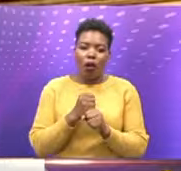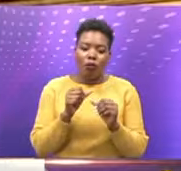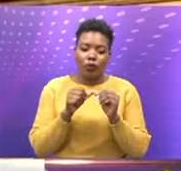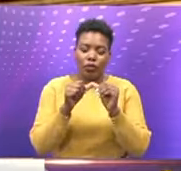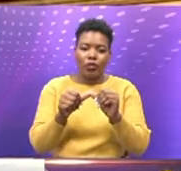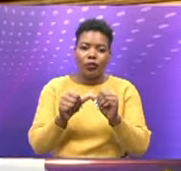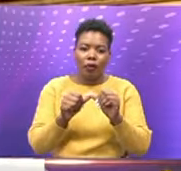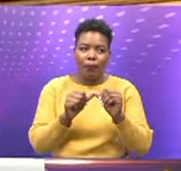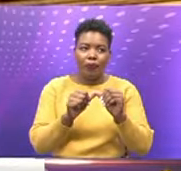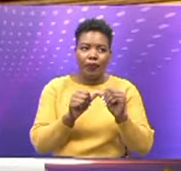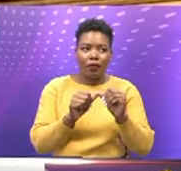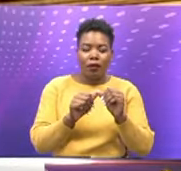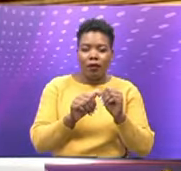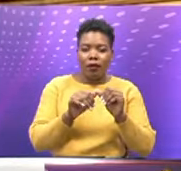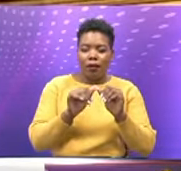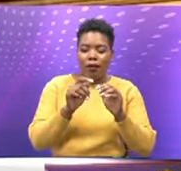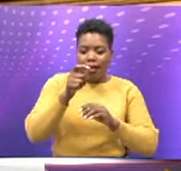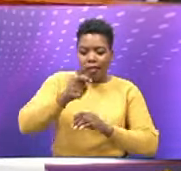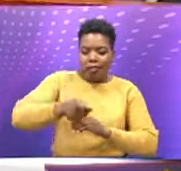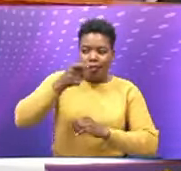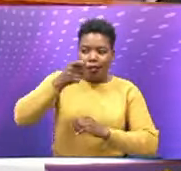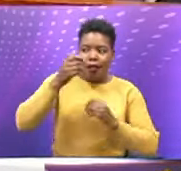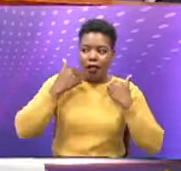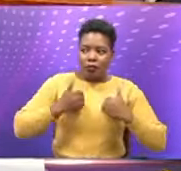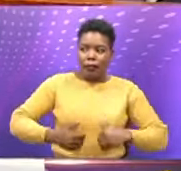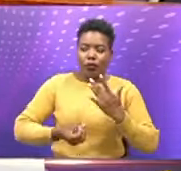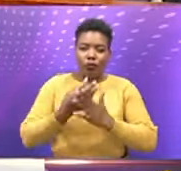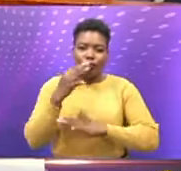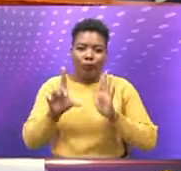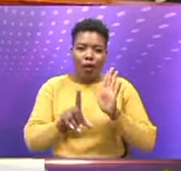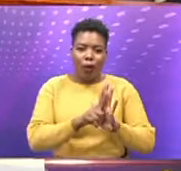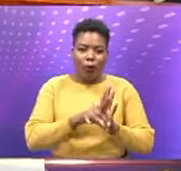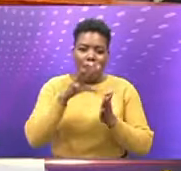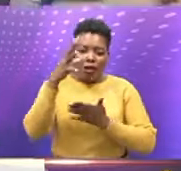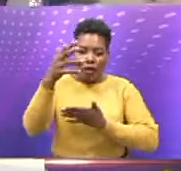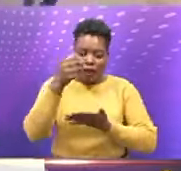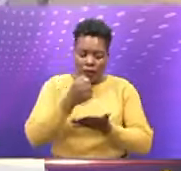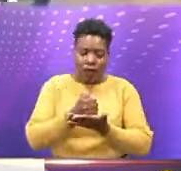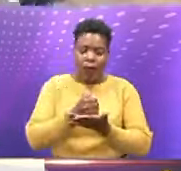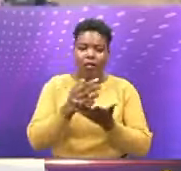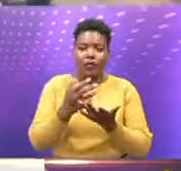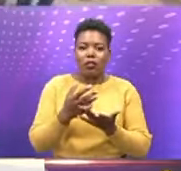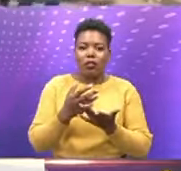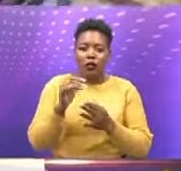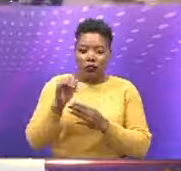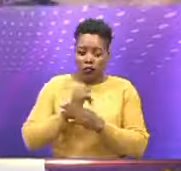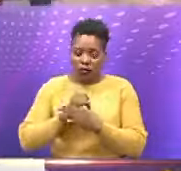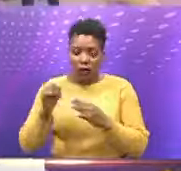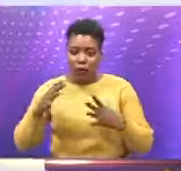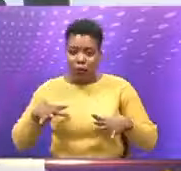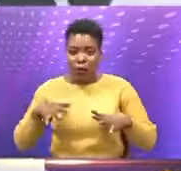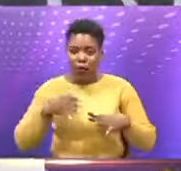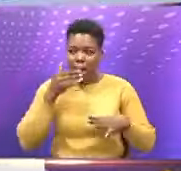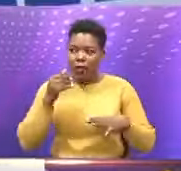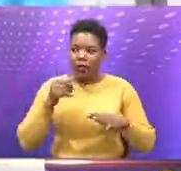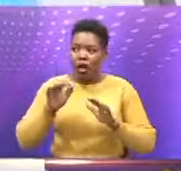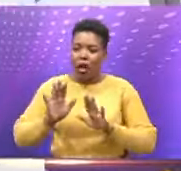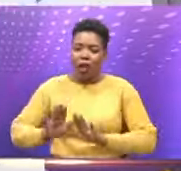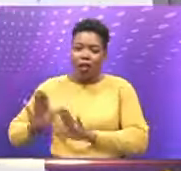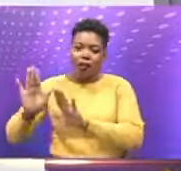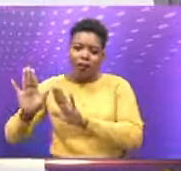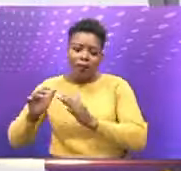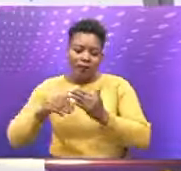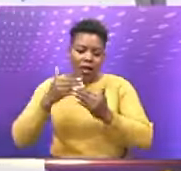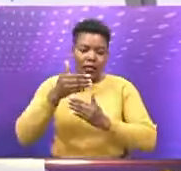Jael buche Bayram Ongaya bende ogolo chik ni wach mandiko e tich lakteche mag interns oket tenge nyaka Doho